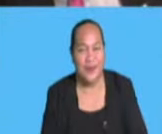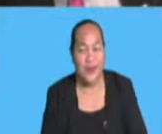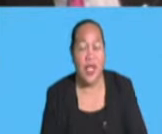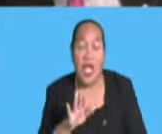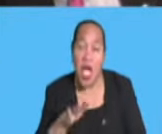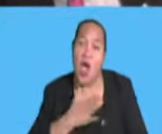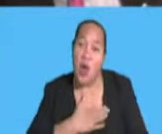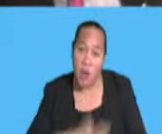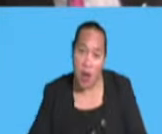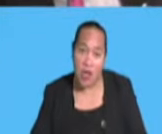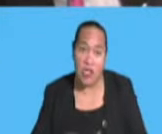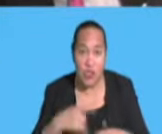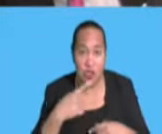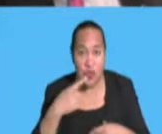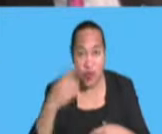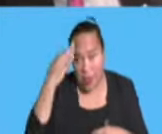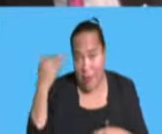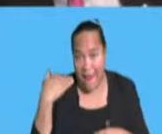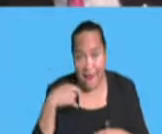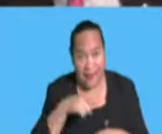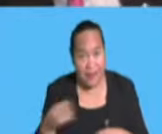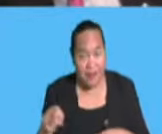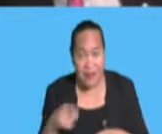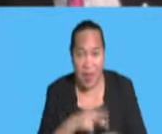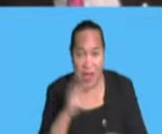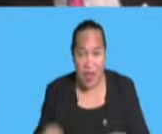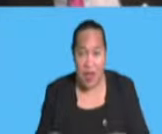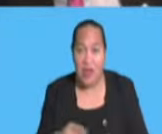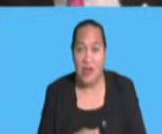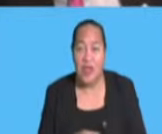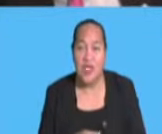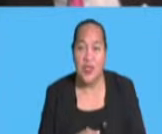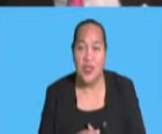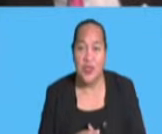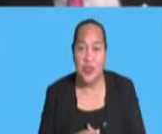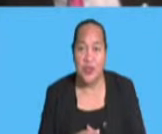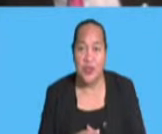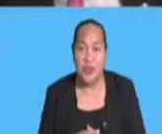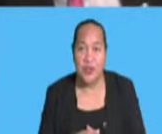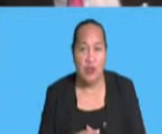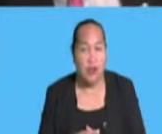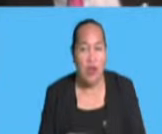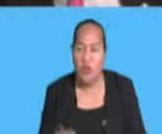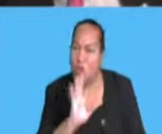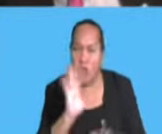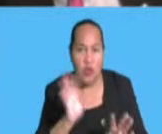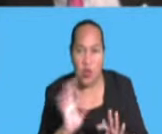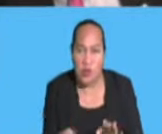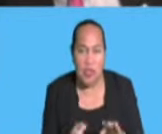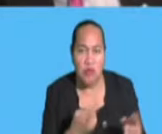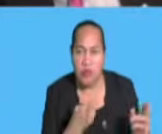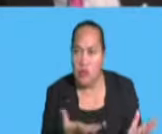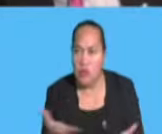let me also remind this Honourable House, Mr. Speaker, that there has been no recommendation made to